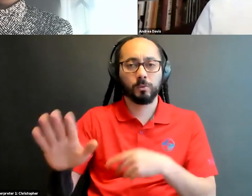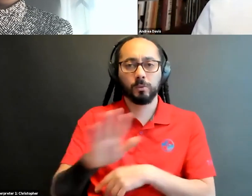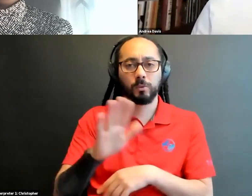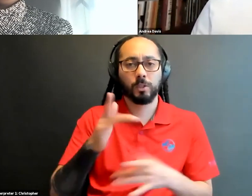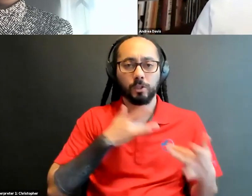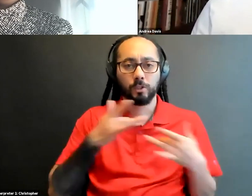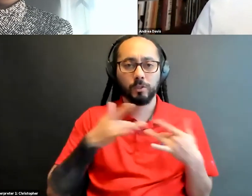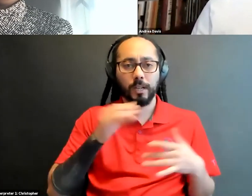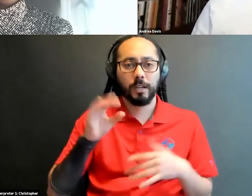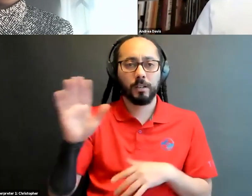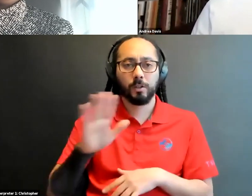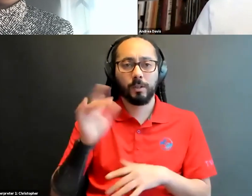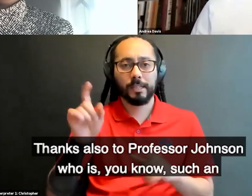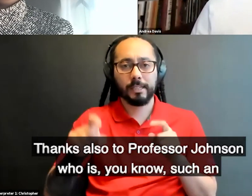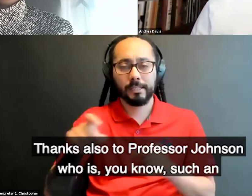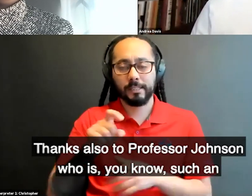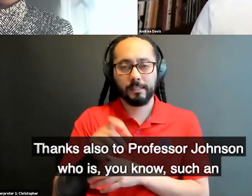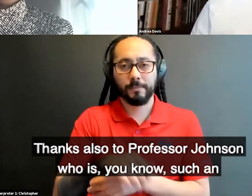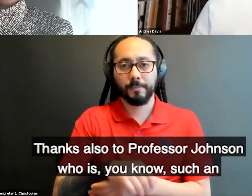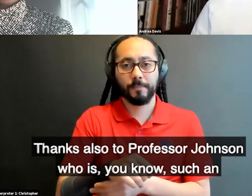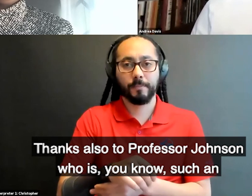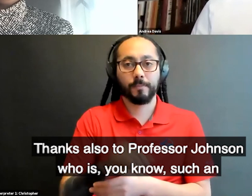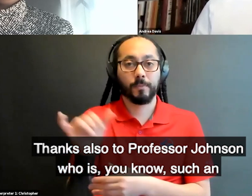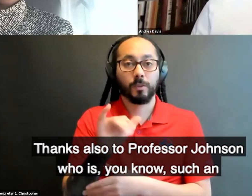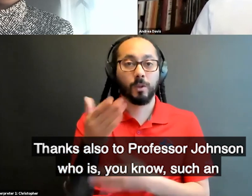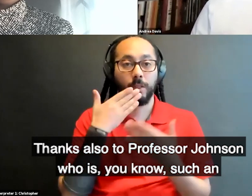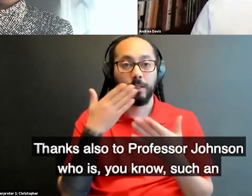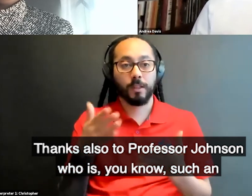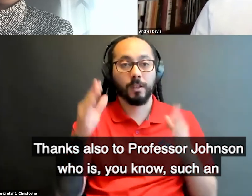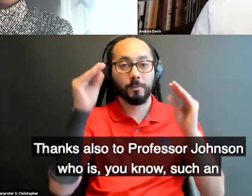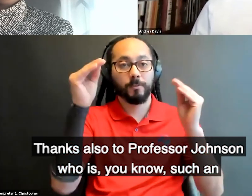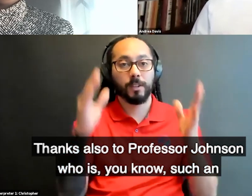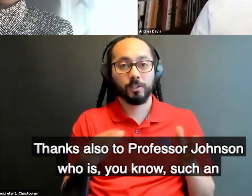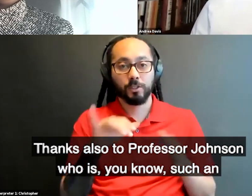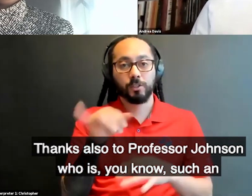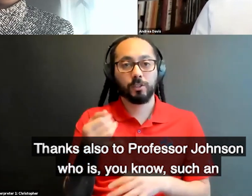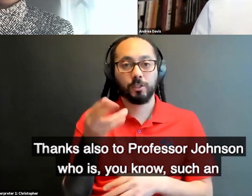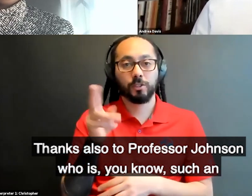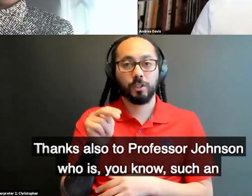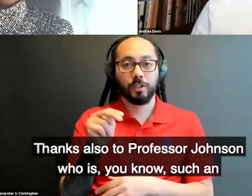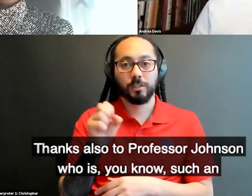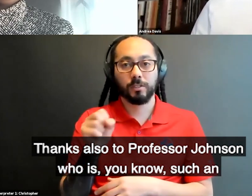your needs. Thanks also to Professor Johnson, who